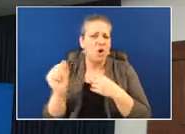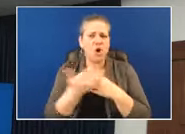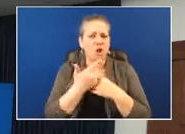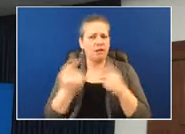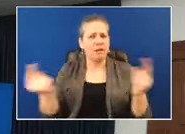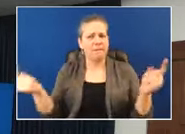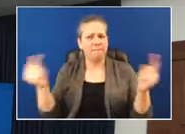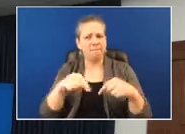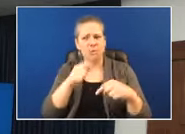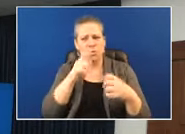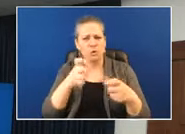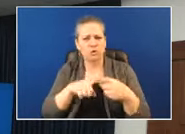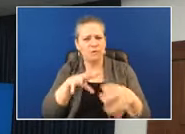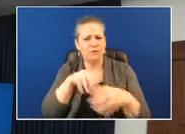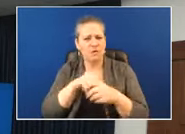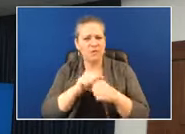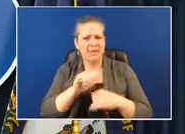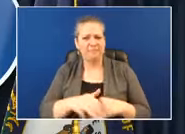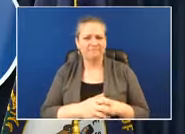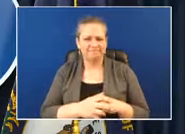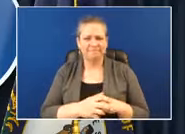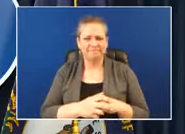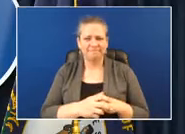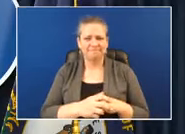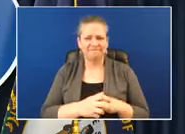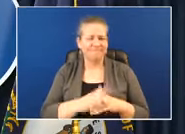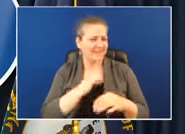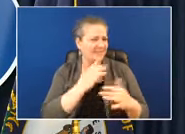you so much. Thank you.